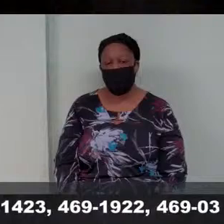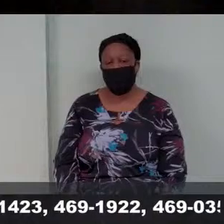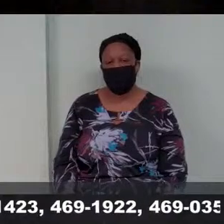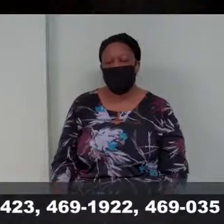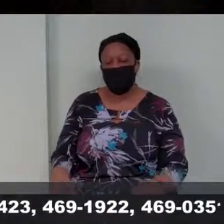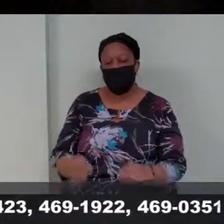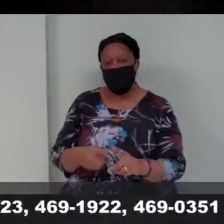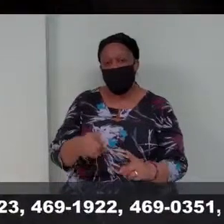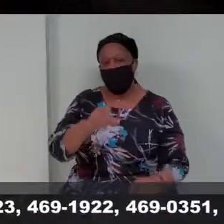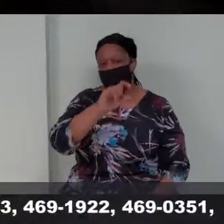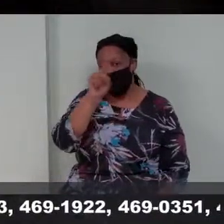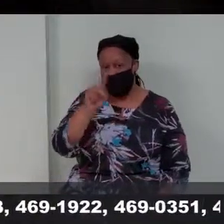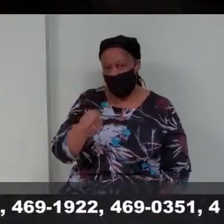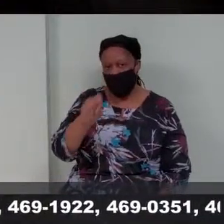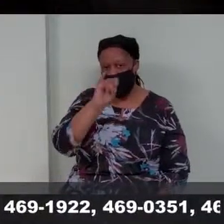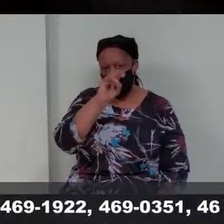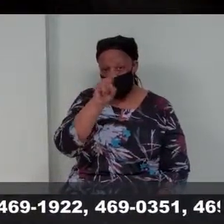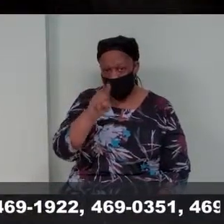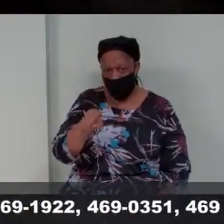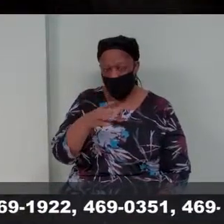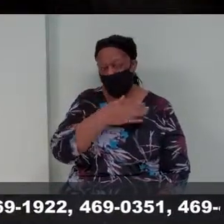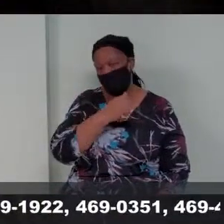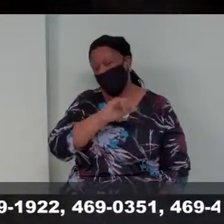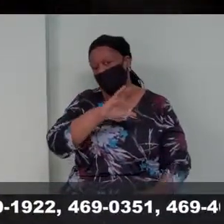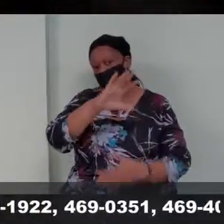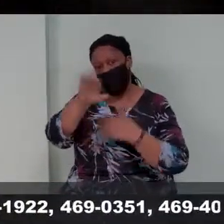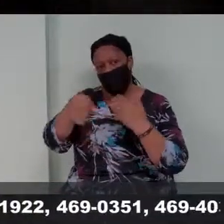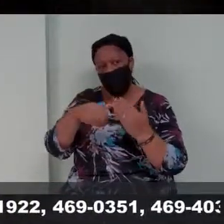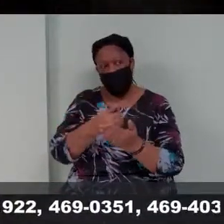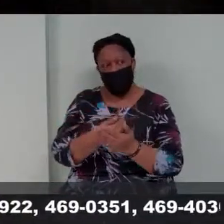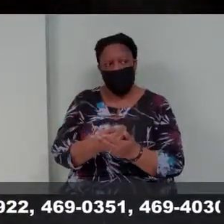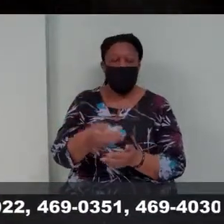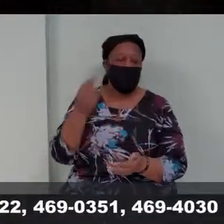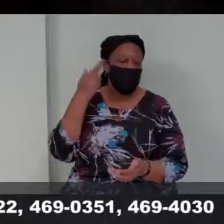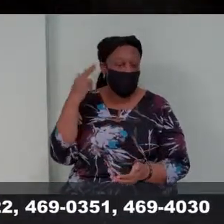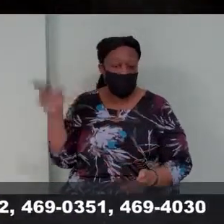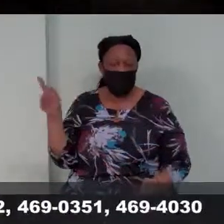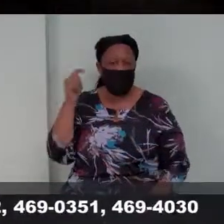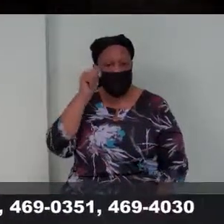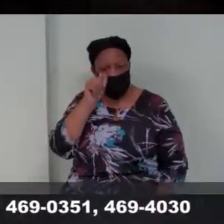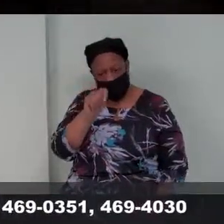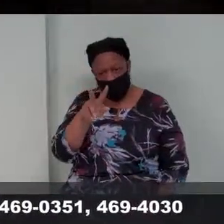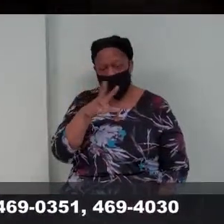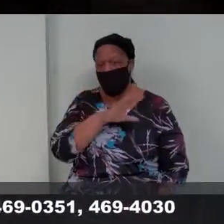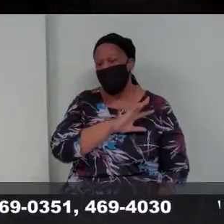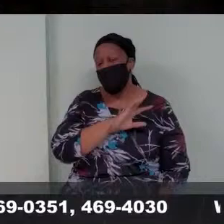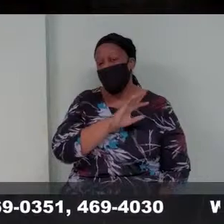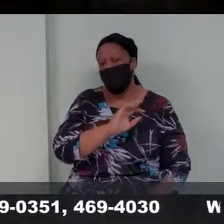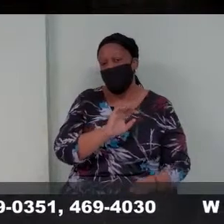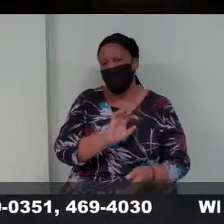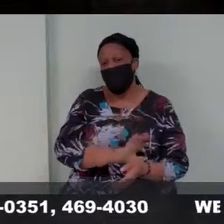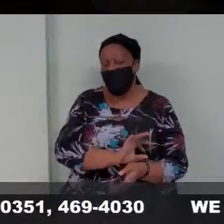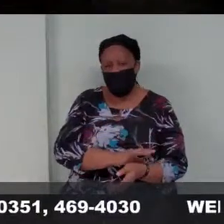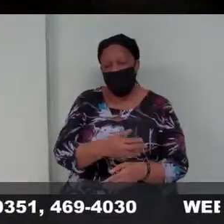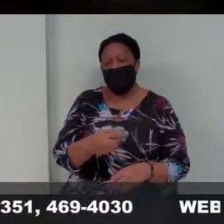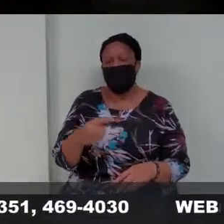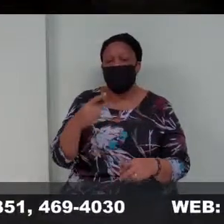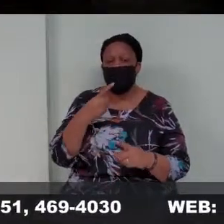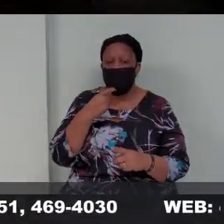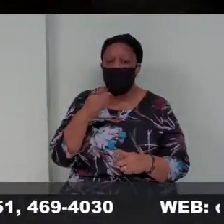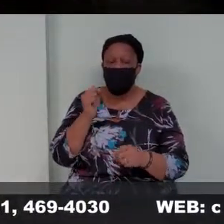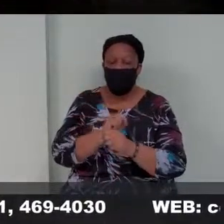ZIZ and all the media who continue to partner with us, and to Vesta Southwell, PRO at